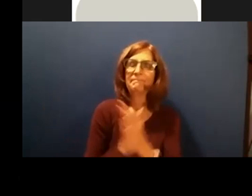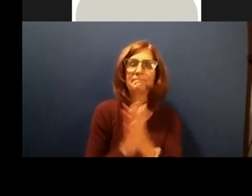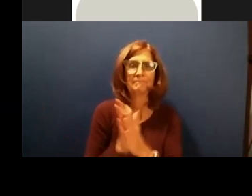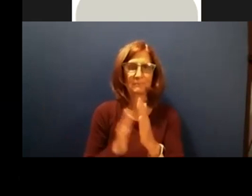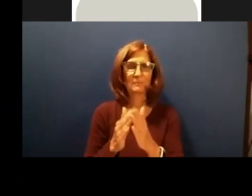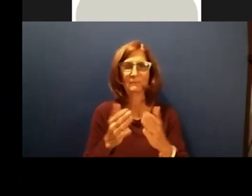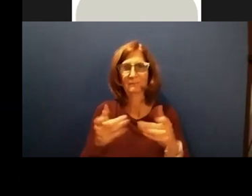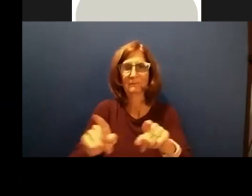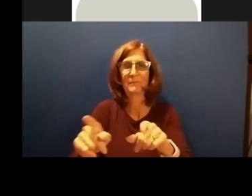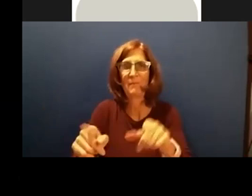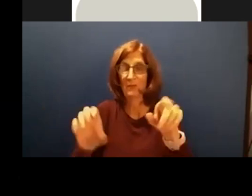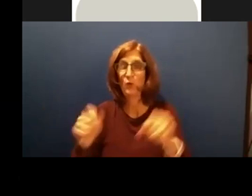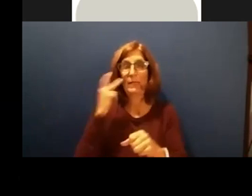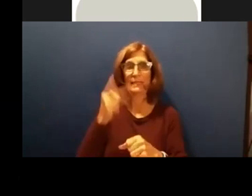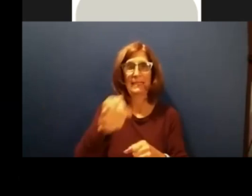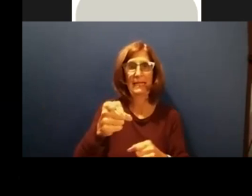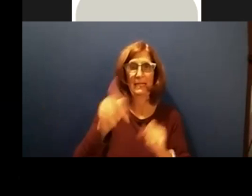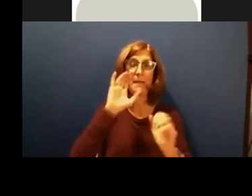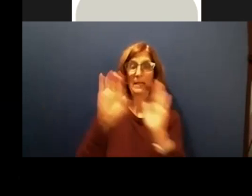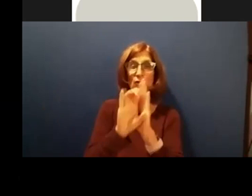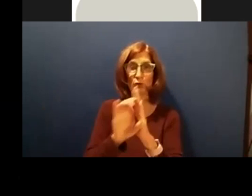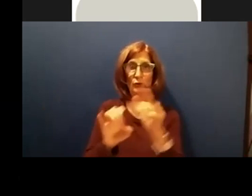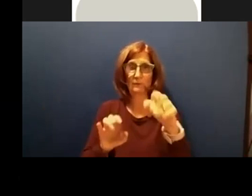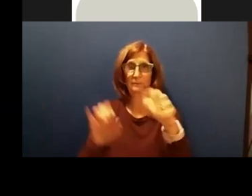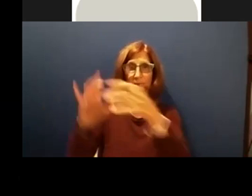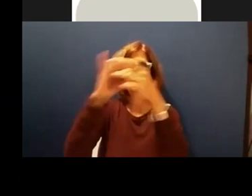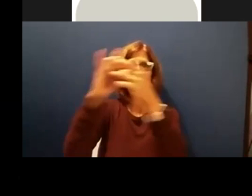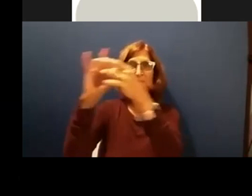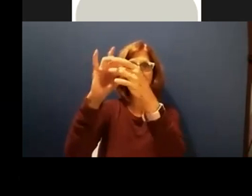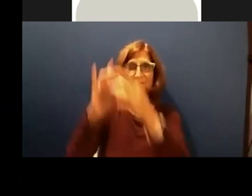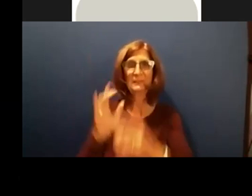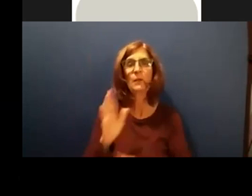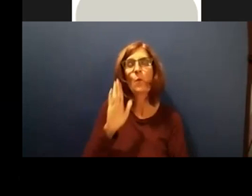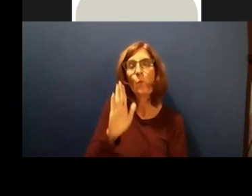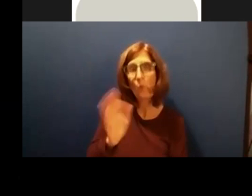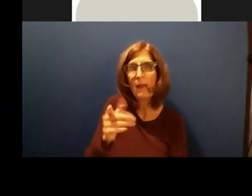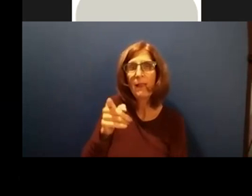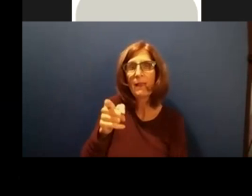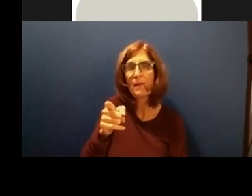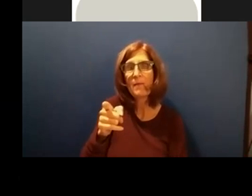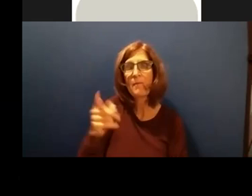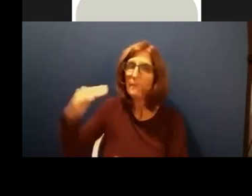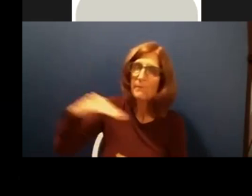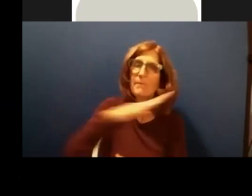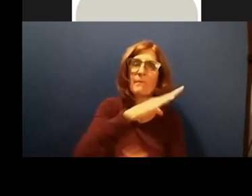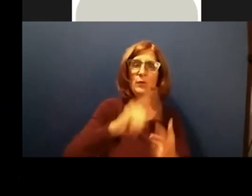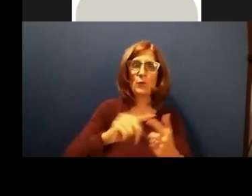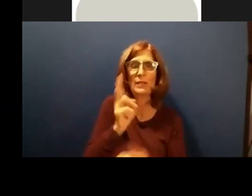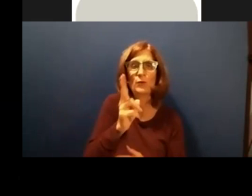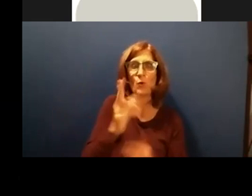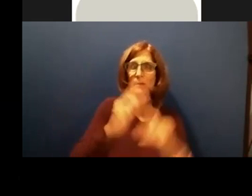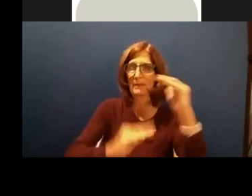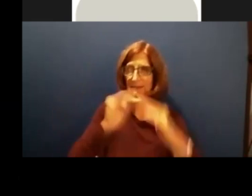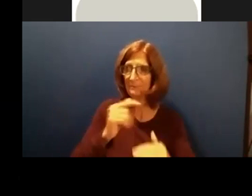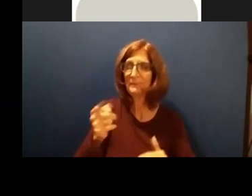see from the connector there in the picture, this is connected to the historic building. And we are working on this